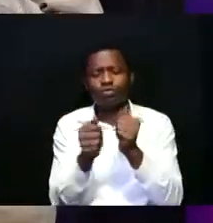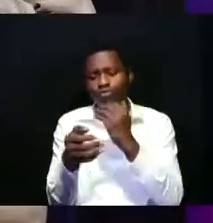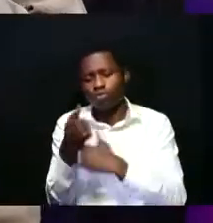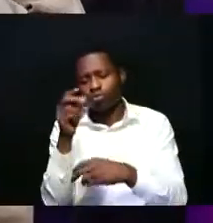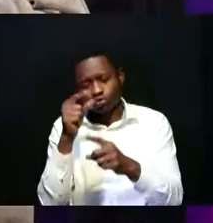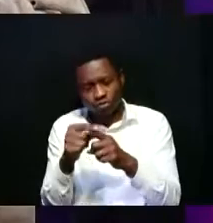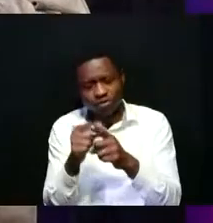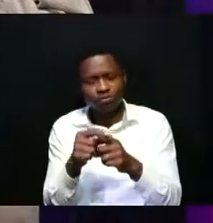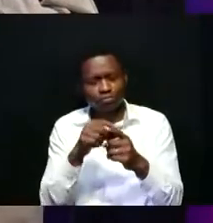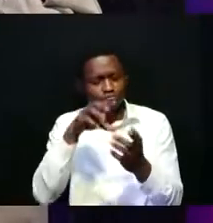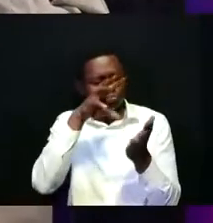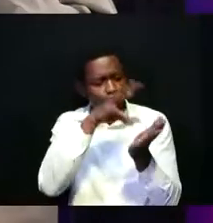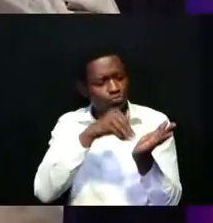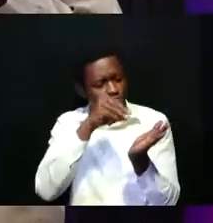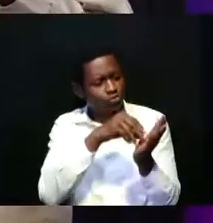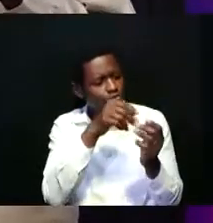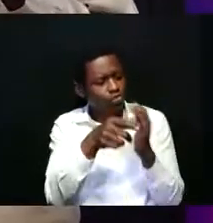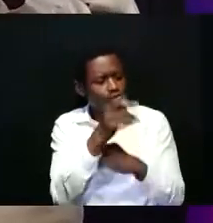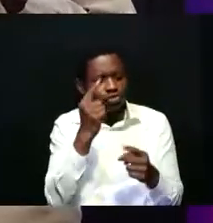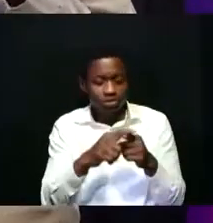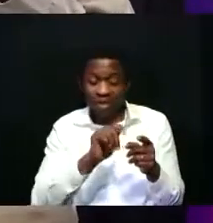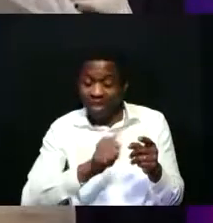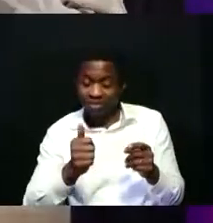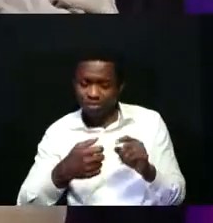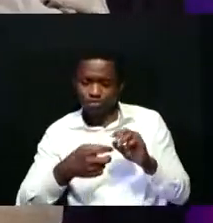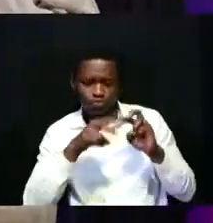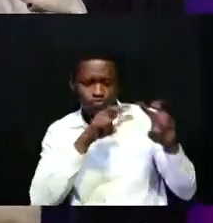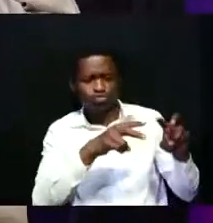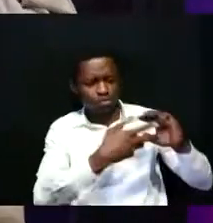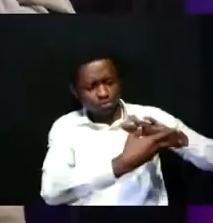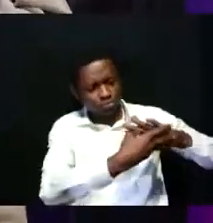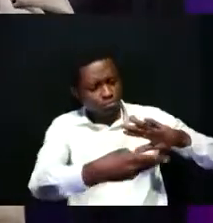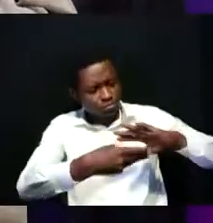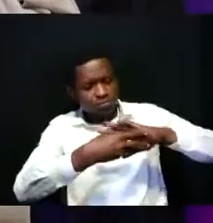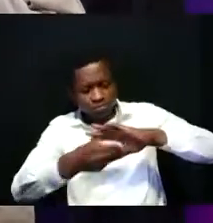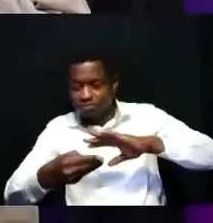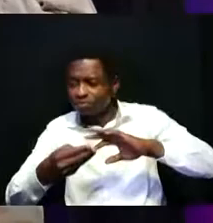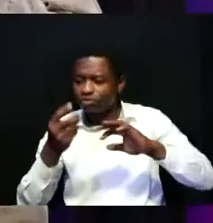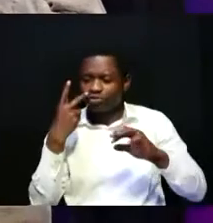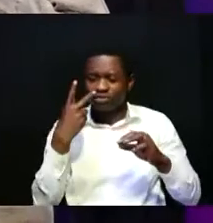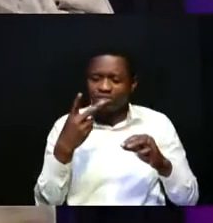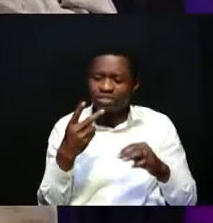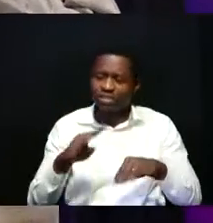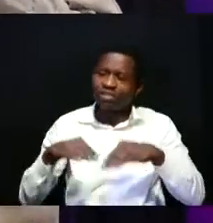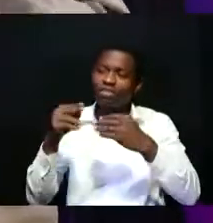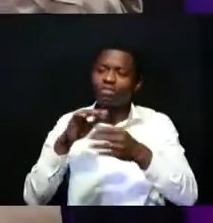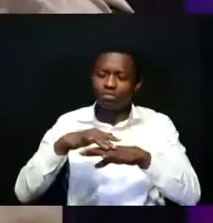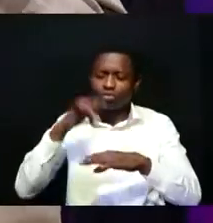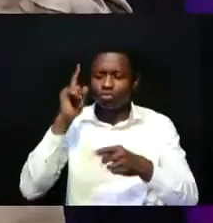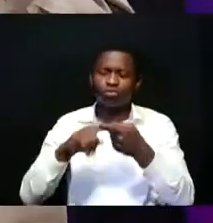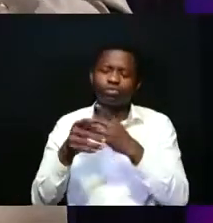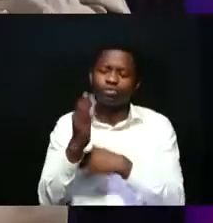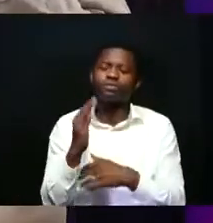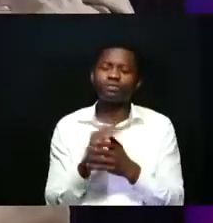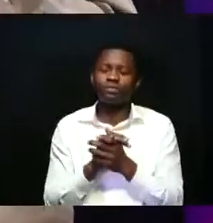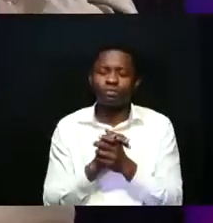So that others will copy us. Others will see us and give glory to God.